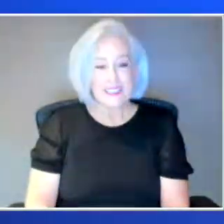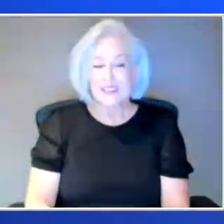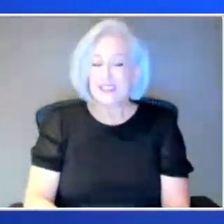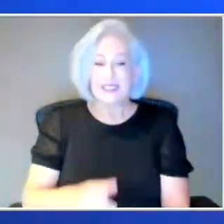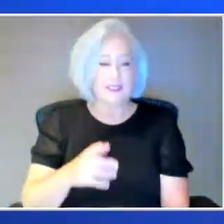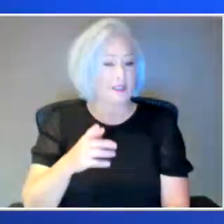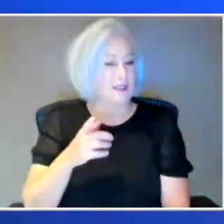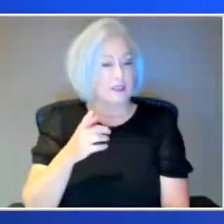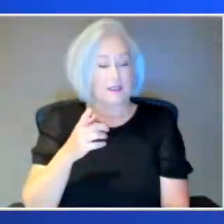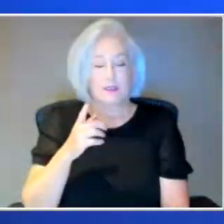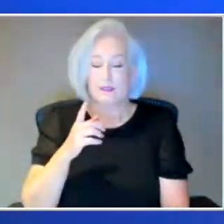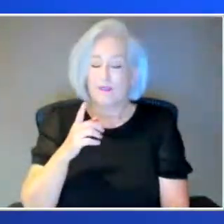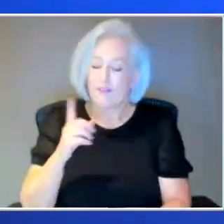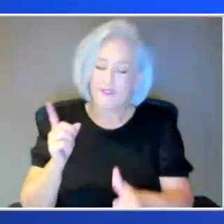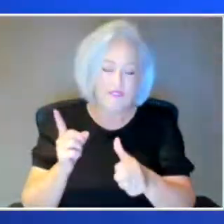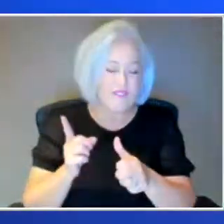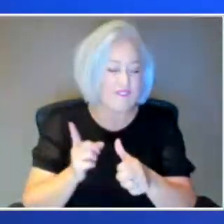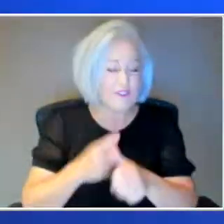one.